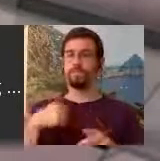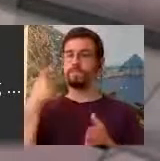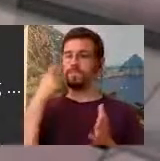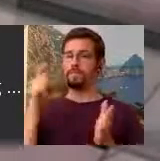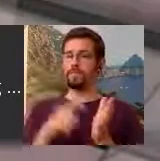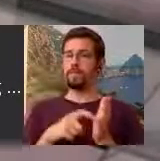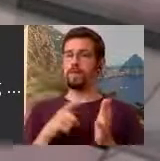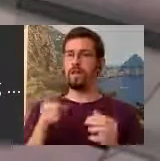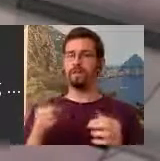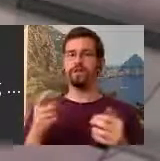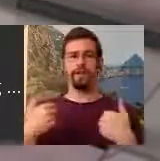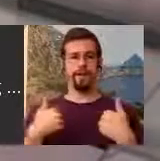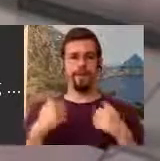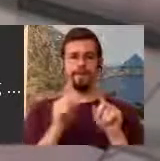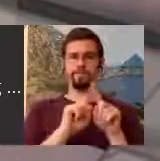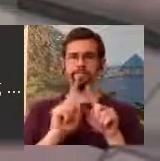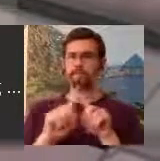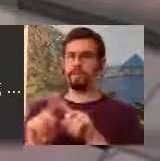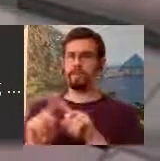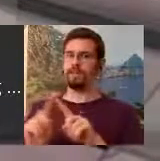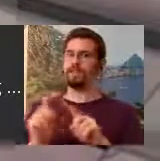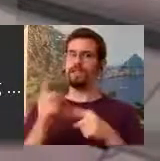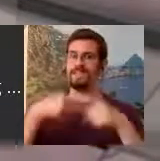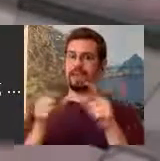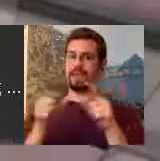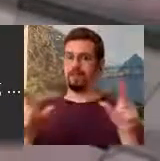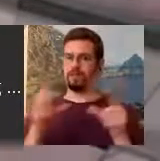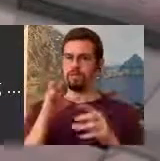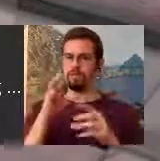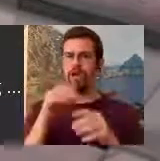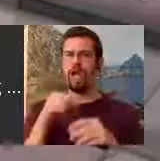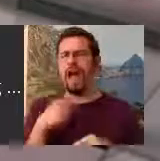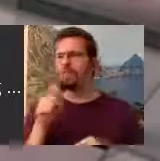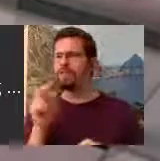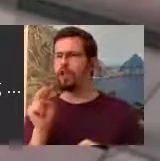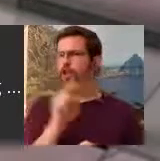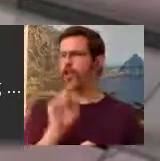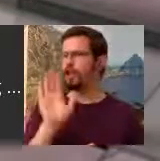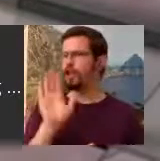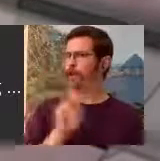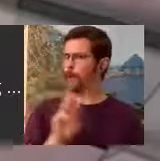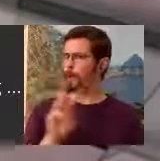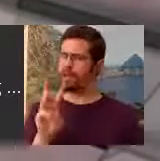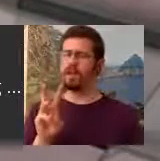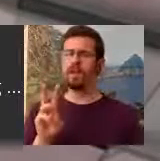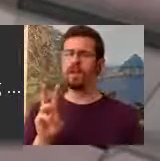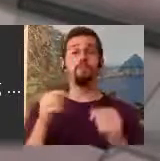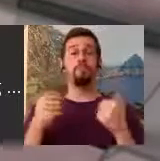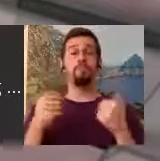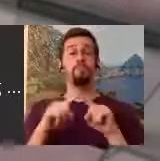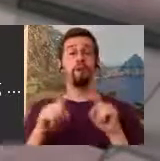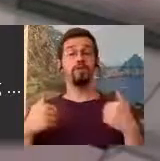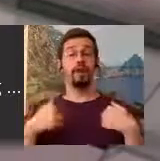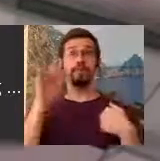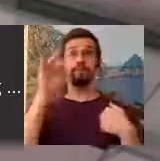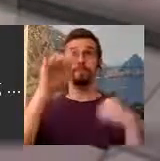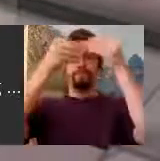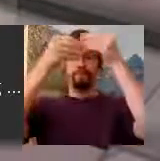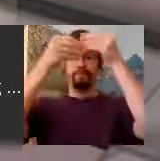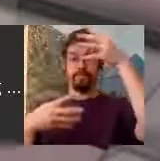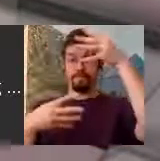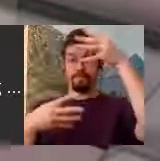in different sign languages, I believe. I need to go look at her website again. But she had a pull-down menu showing, you know, I